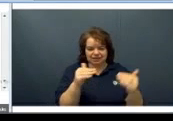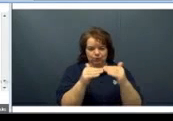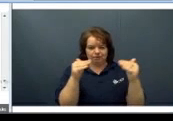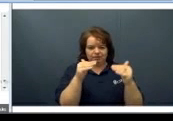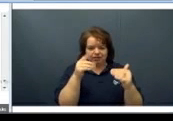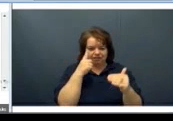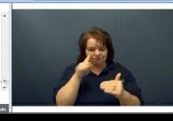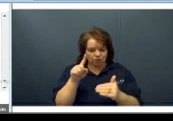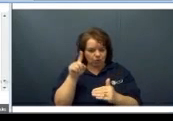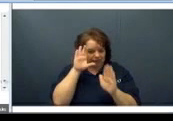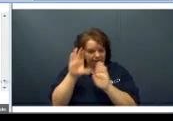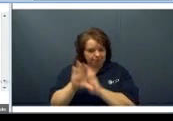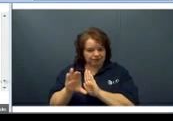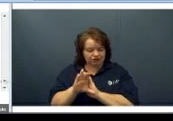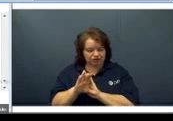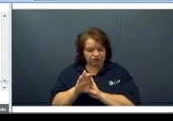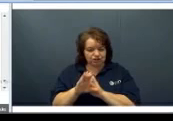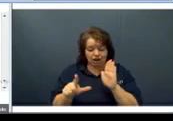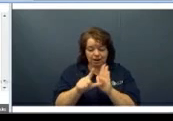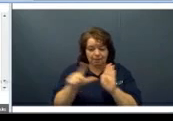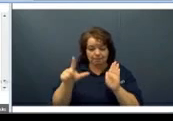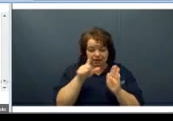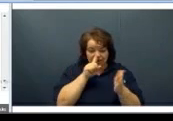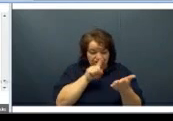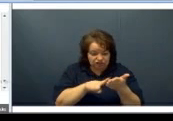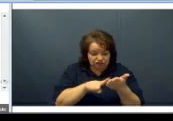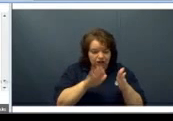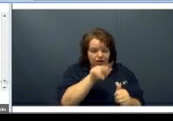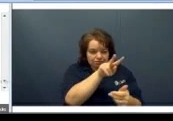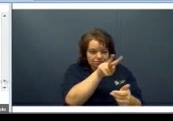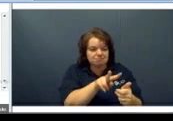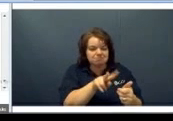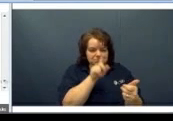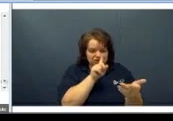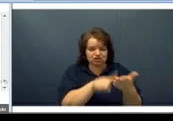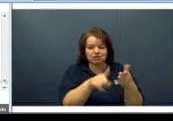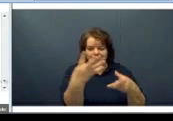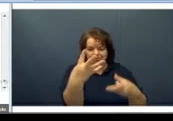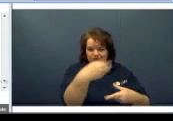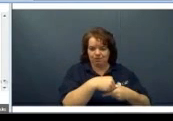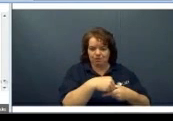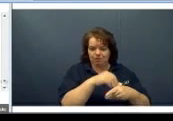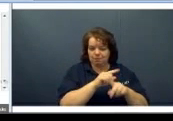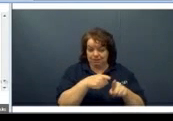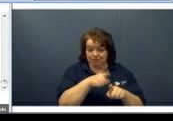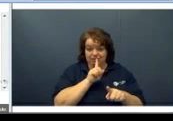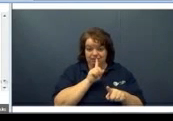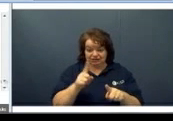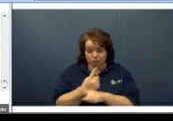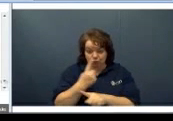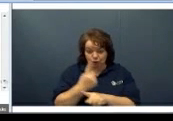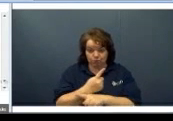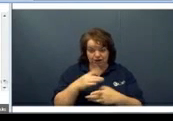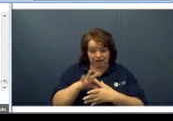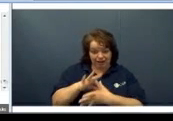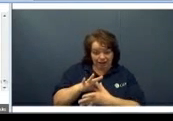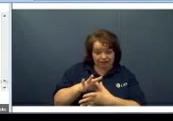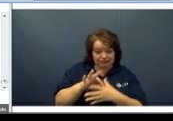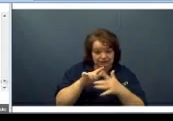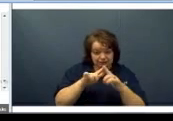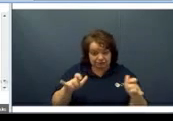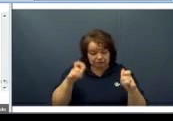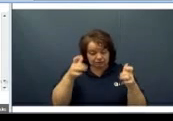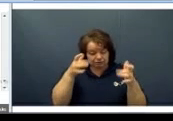image. An automated checker can check if you've included a text equivalent for an image, but it can't tell you if